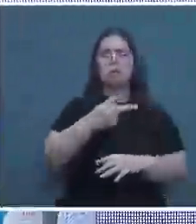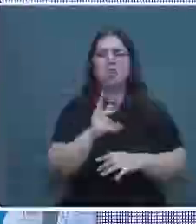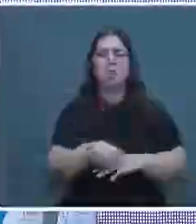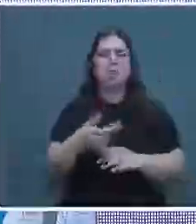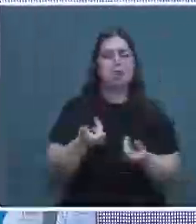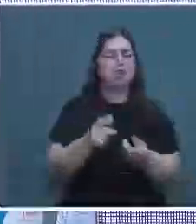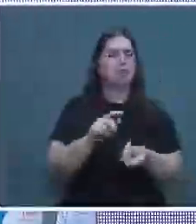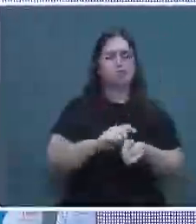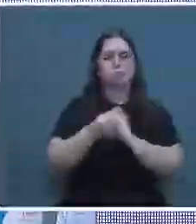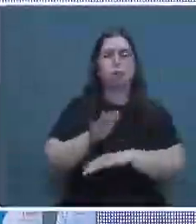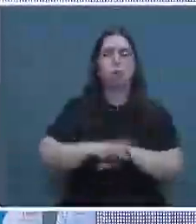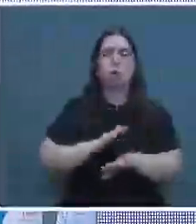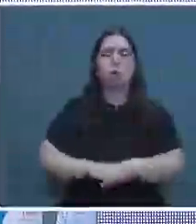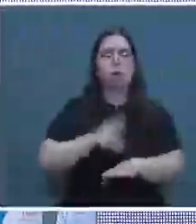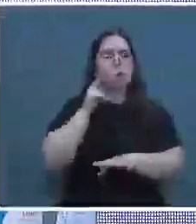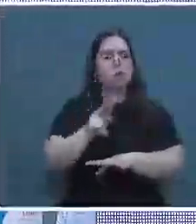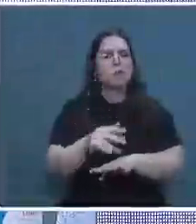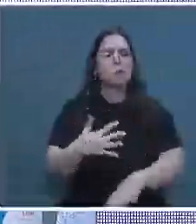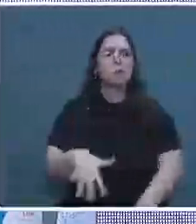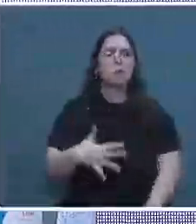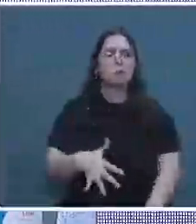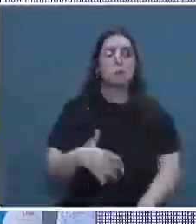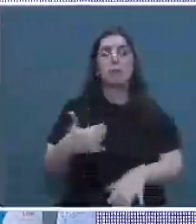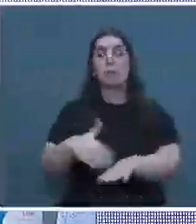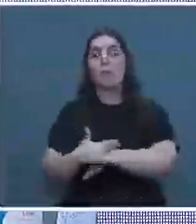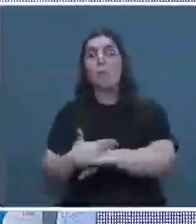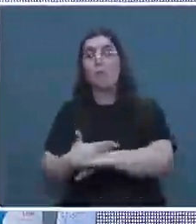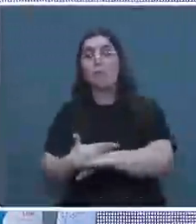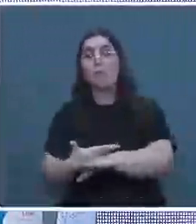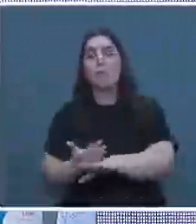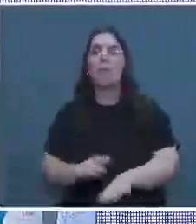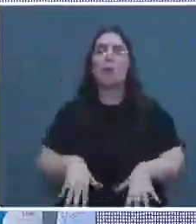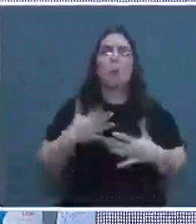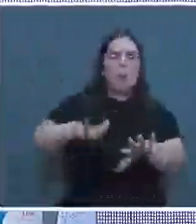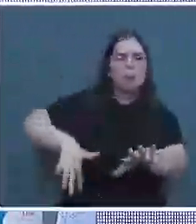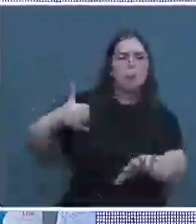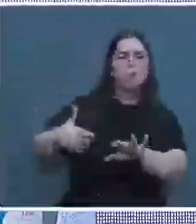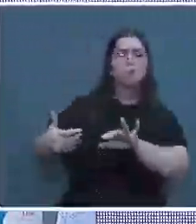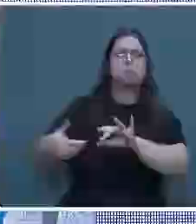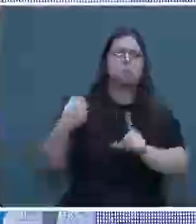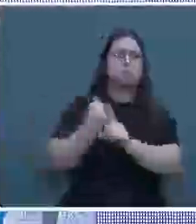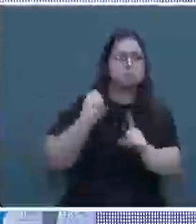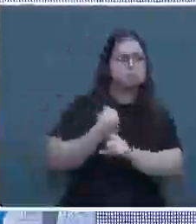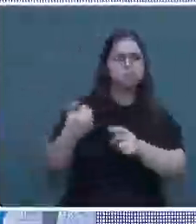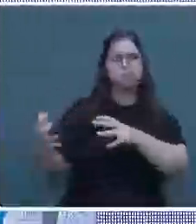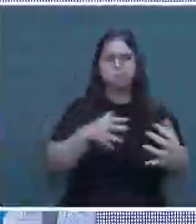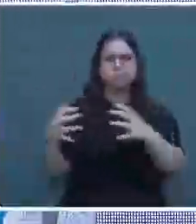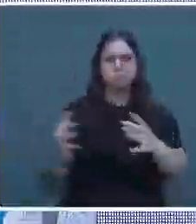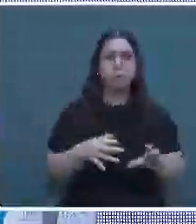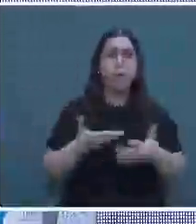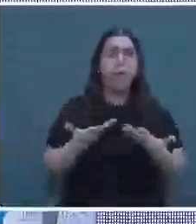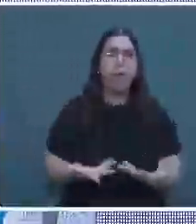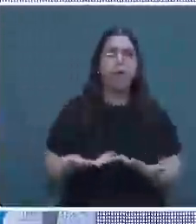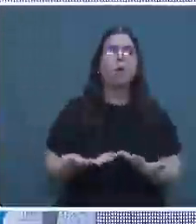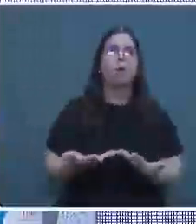because the you couldn't hear. Or if you see... We are rushing out of time. Or in the parliament, they were literally start fighting with each other. Now that more